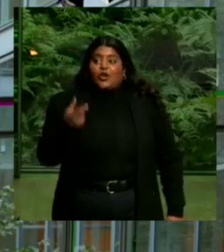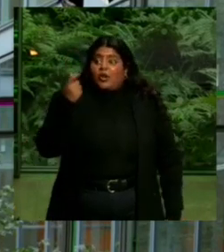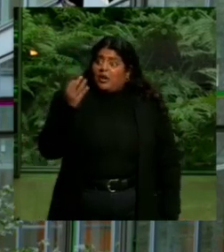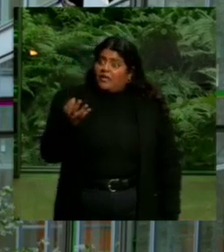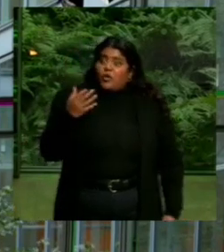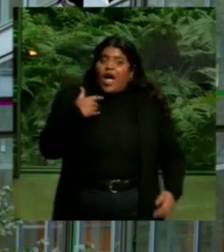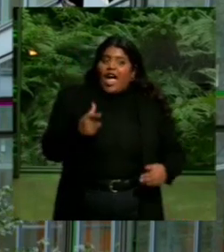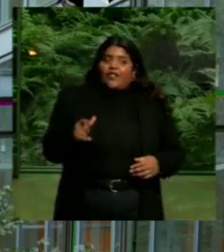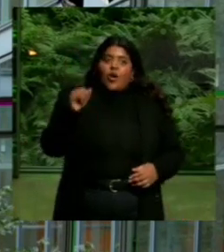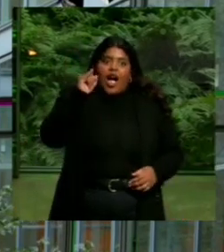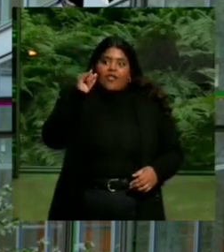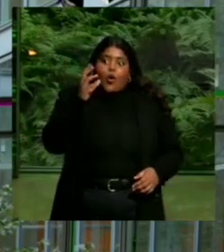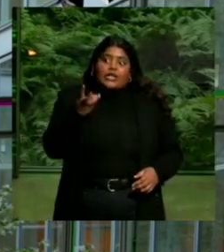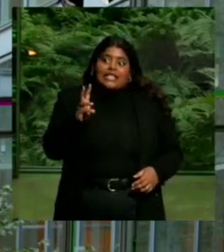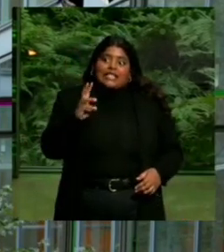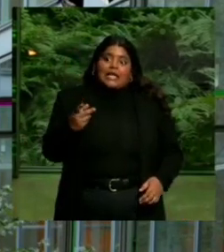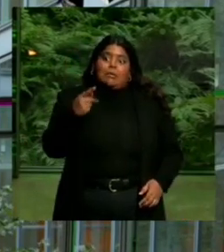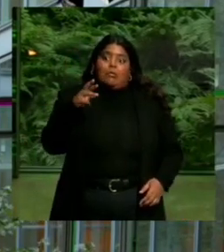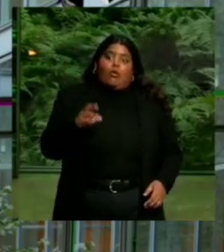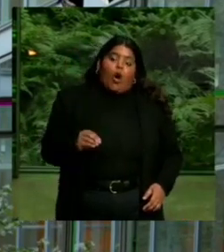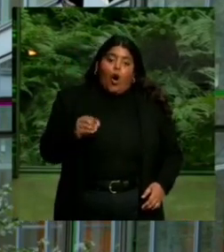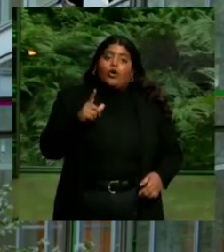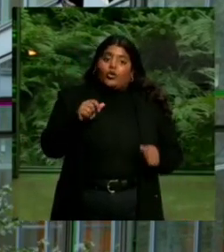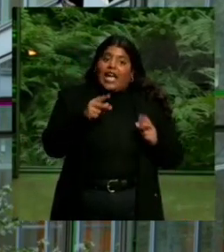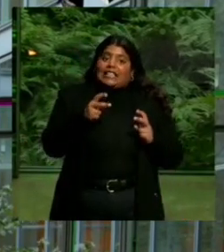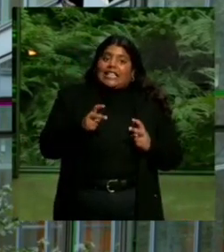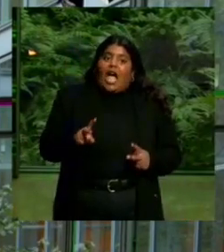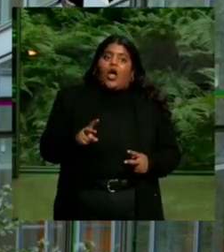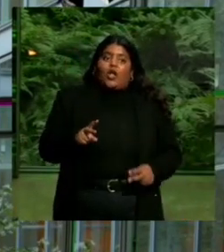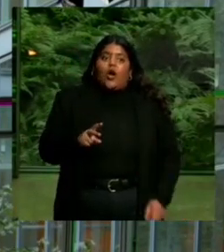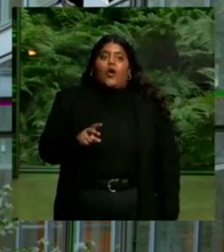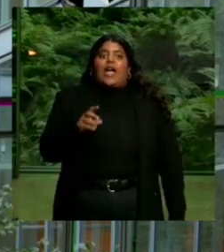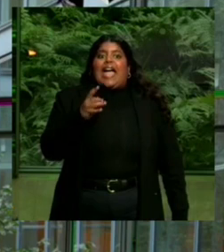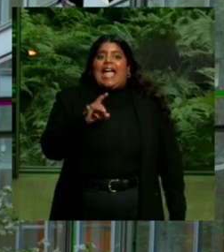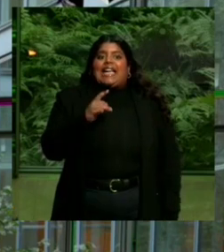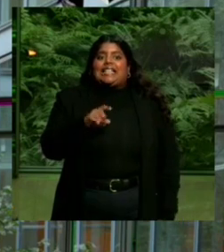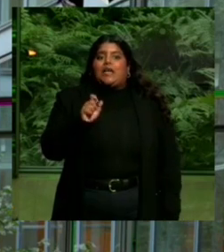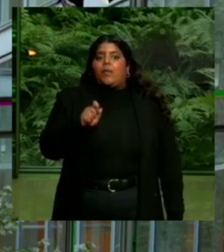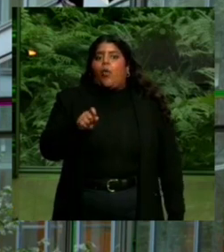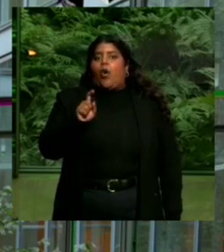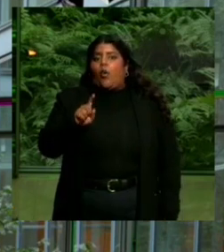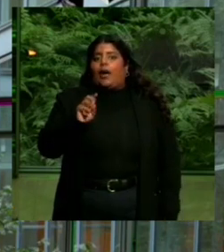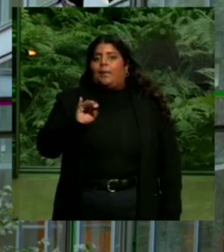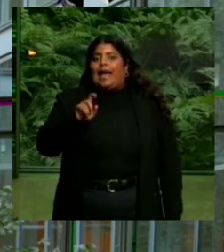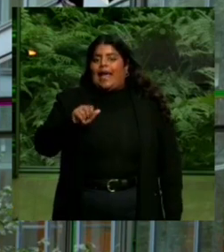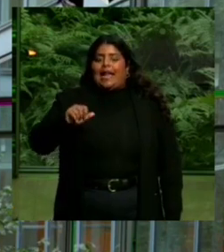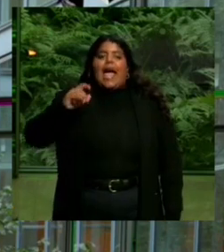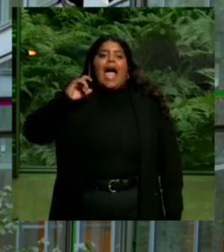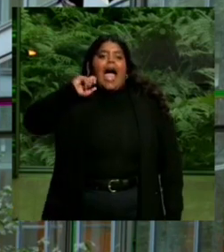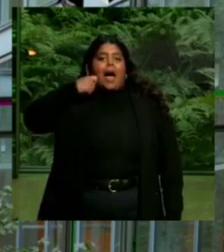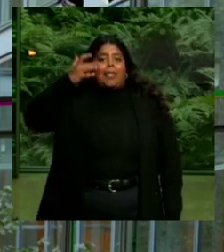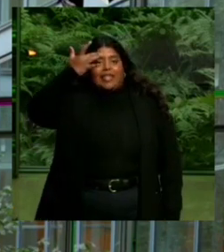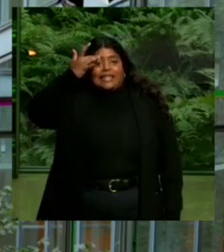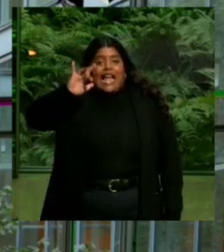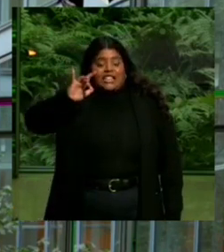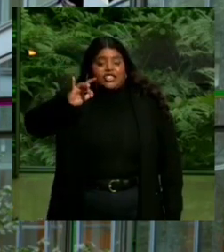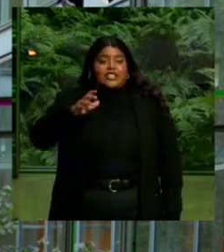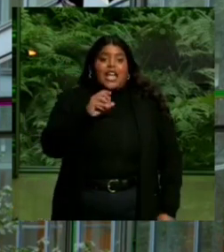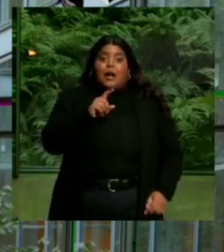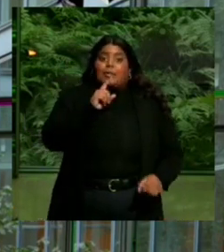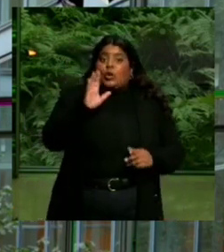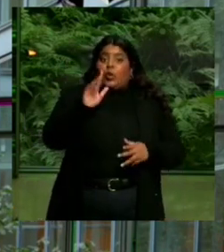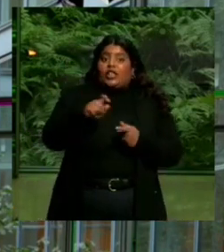your iPhone 16 Pro, you can download the 18.1 beta, which is Apple Intelligence, which I'm sure will change